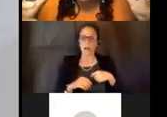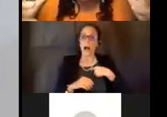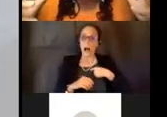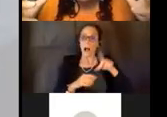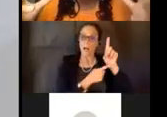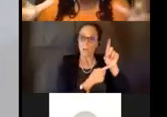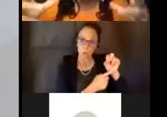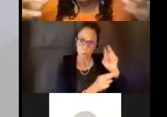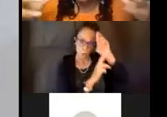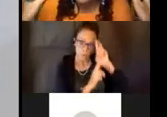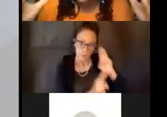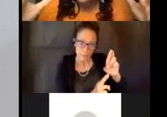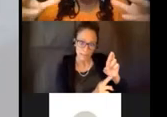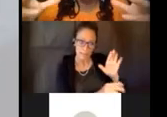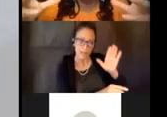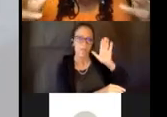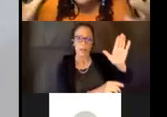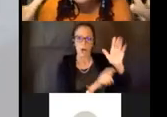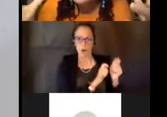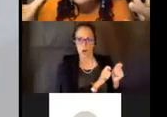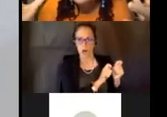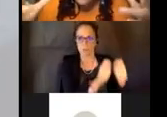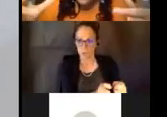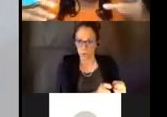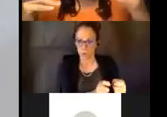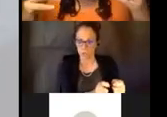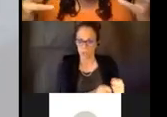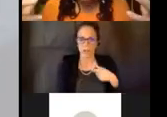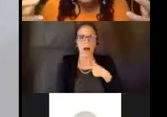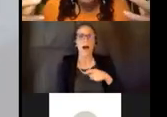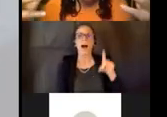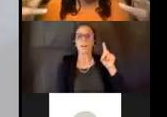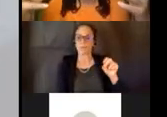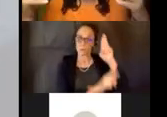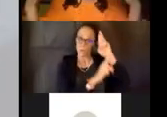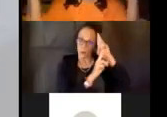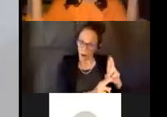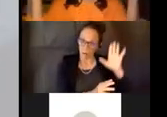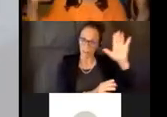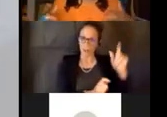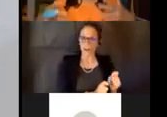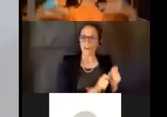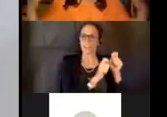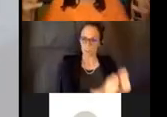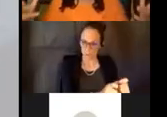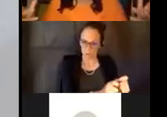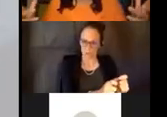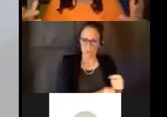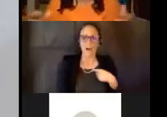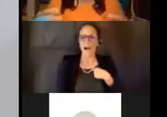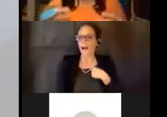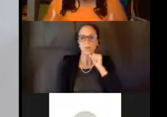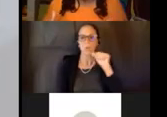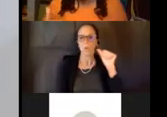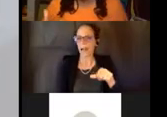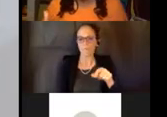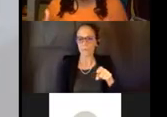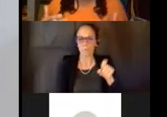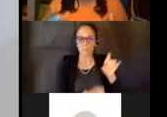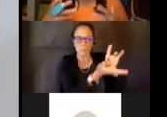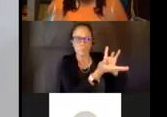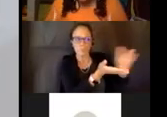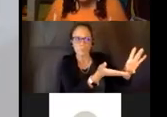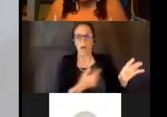critical of their privilege and their place and the choices they made, coming up with ideas like wilderness. I think a lot of it